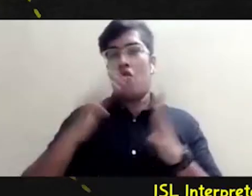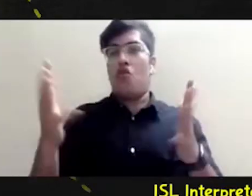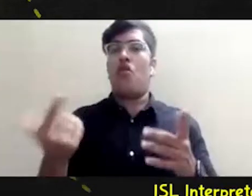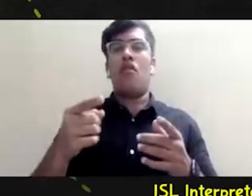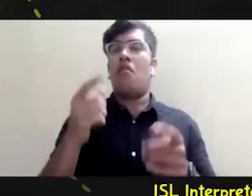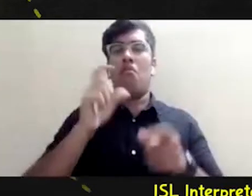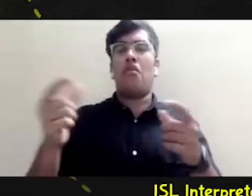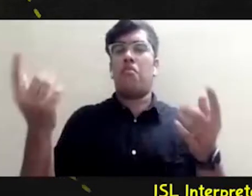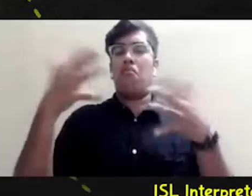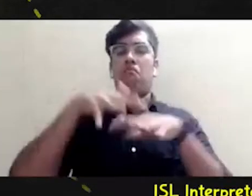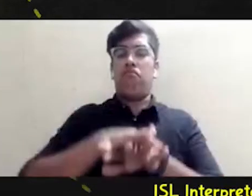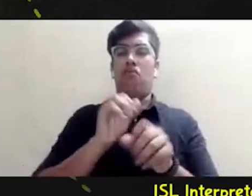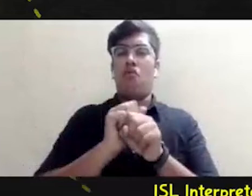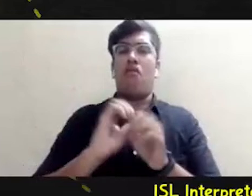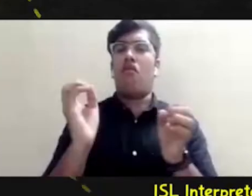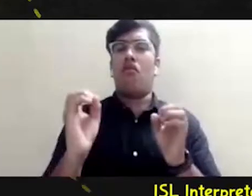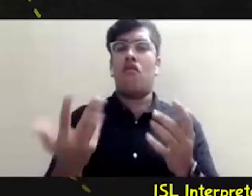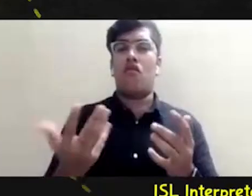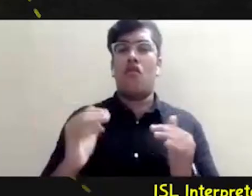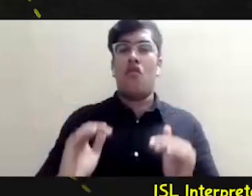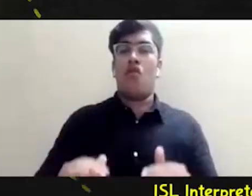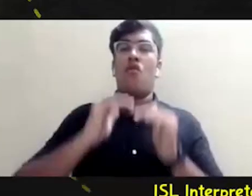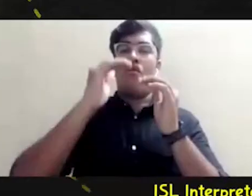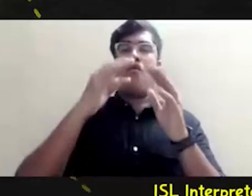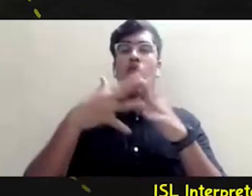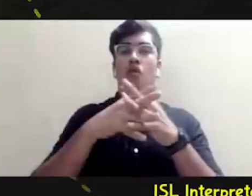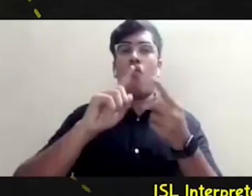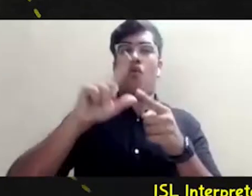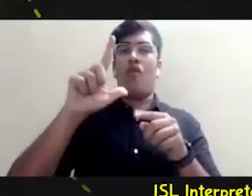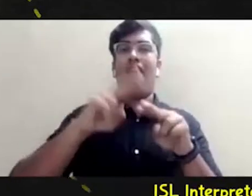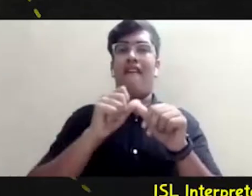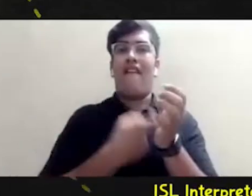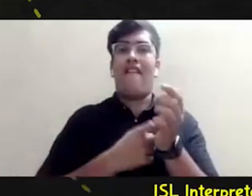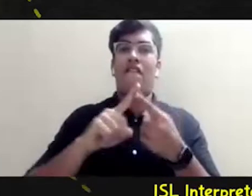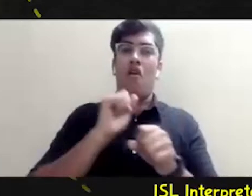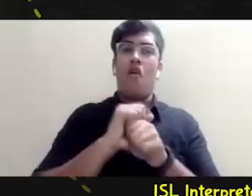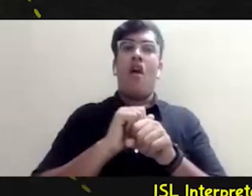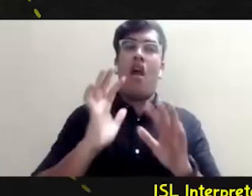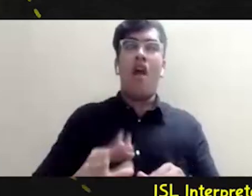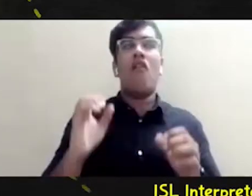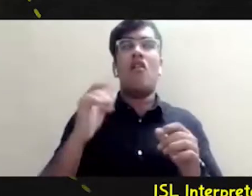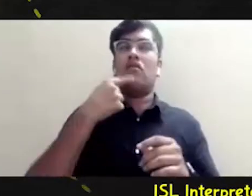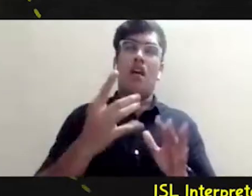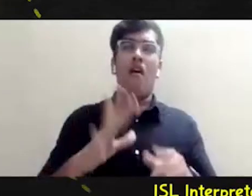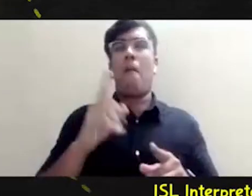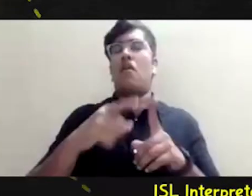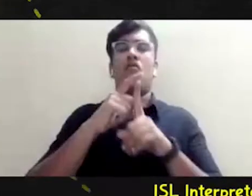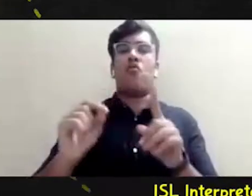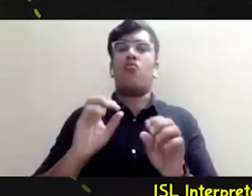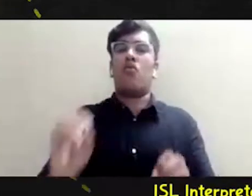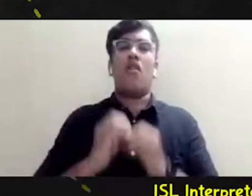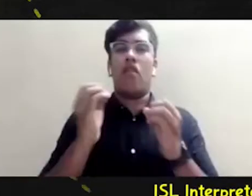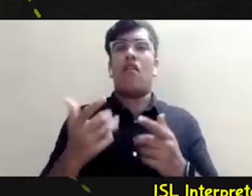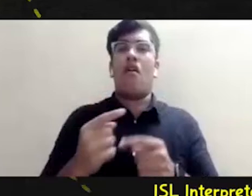into consideration. In fact, welfare was used as the reason to say, let's mandate Aadhaar for that. Instead, the opposite.